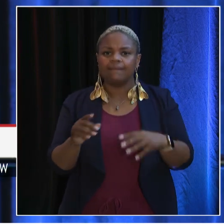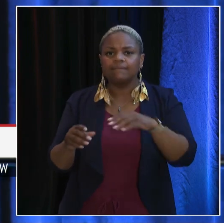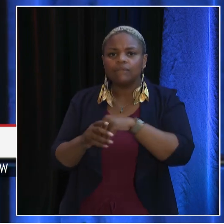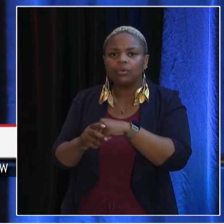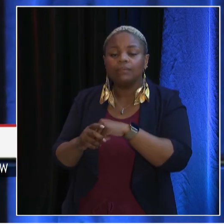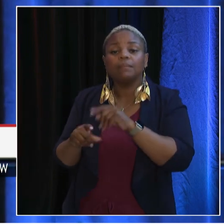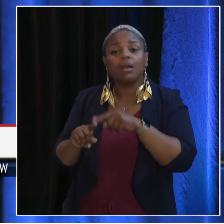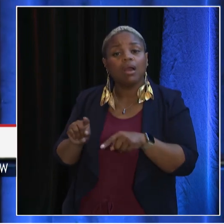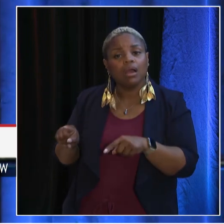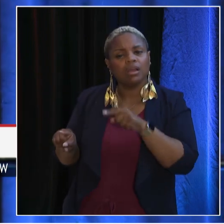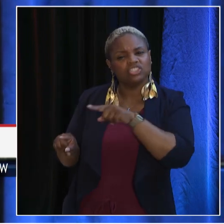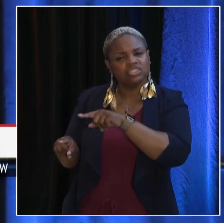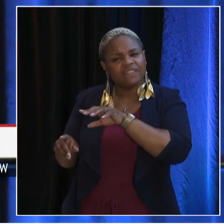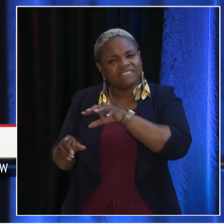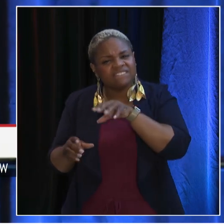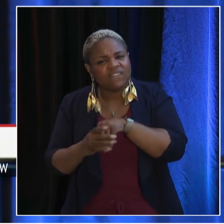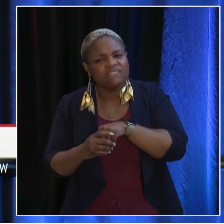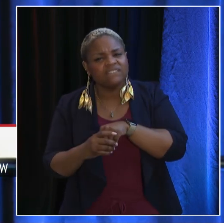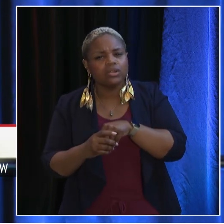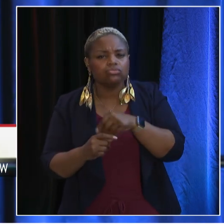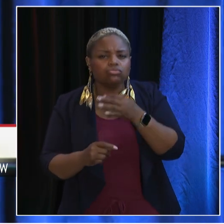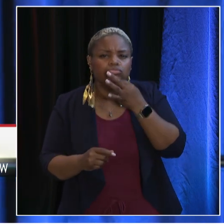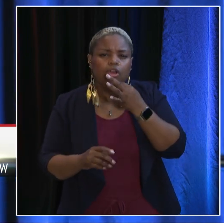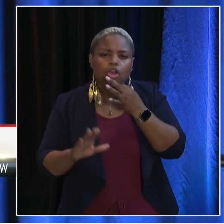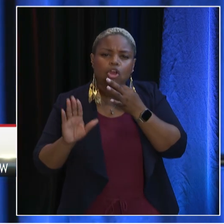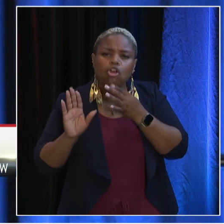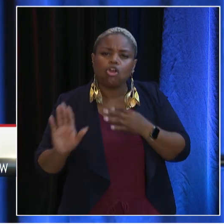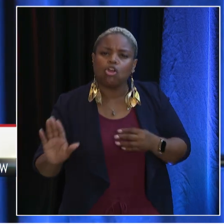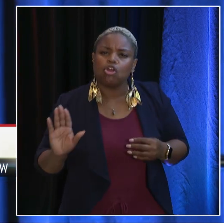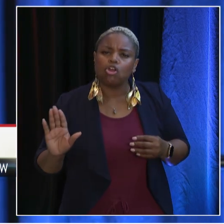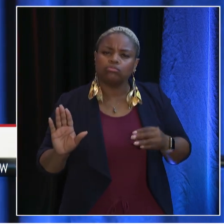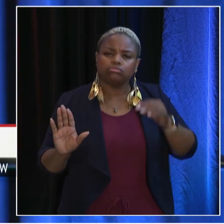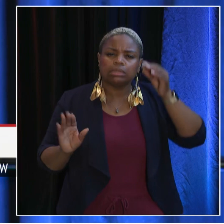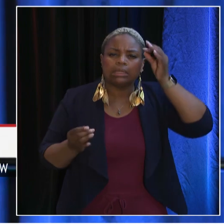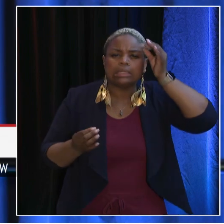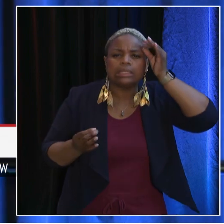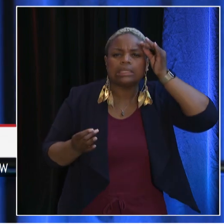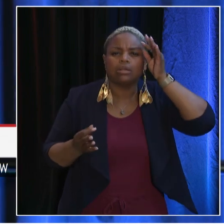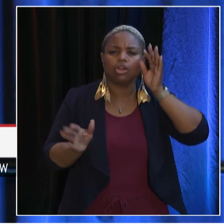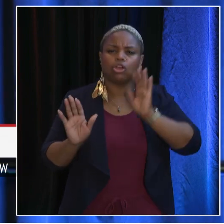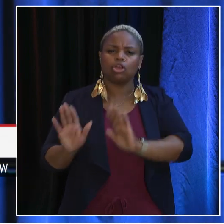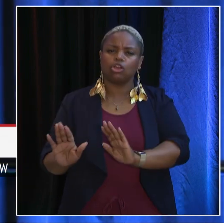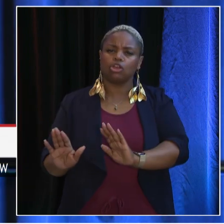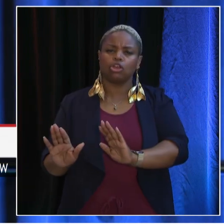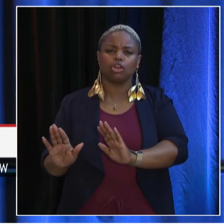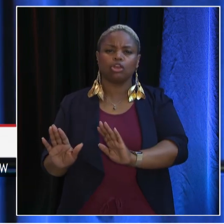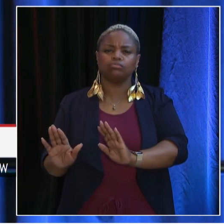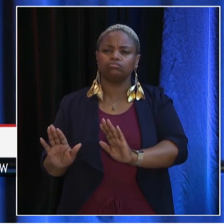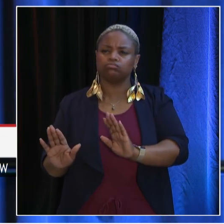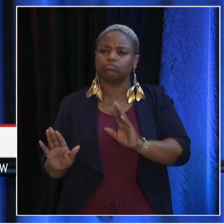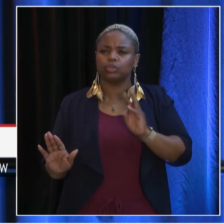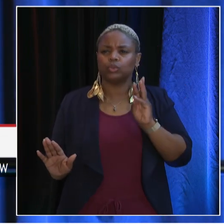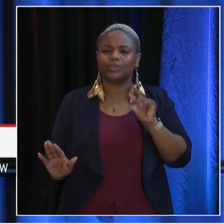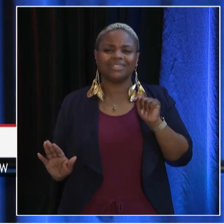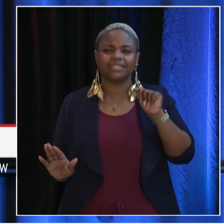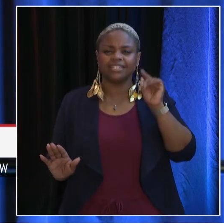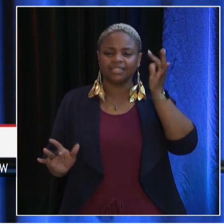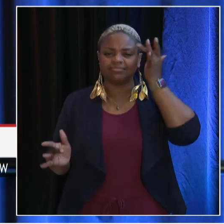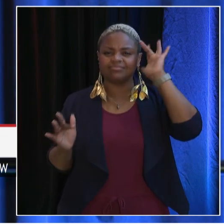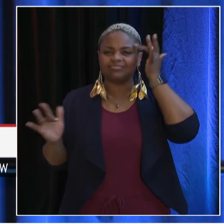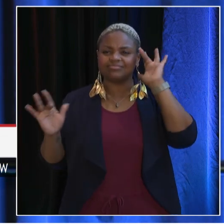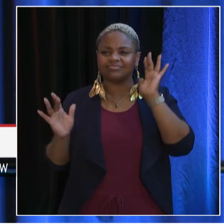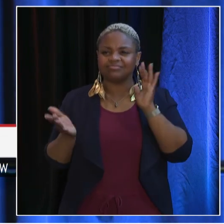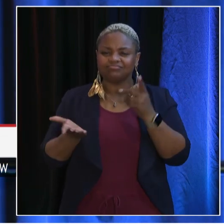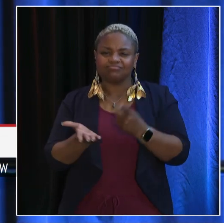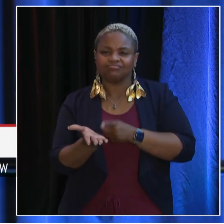brings a sensibility and a wit that cuts through the you-know-what to talk